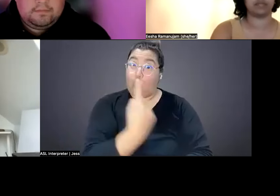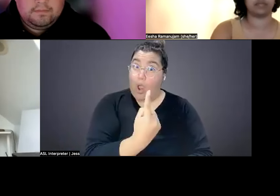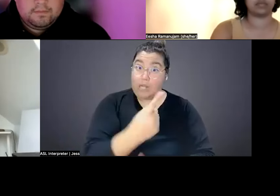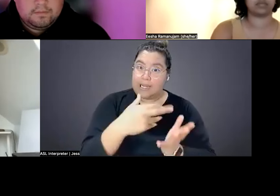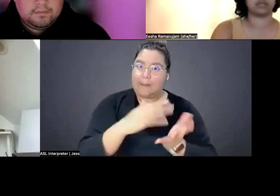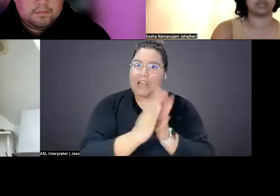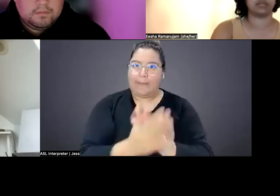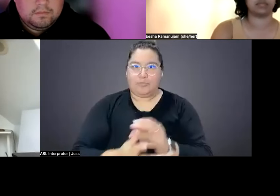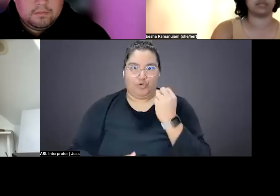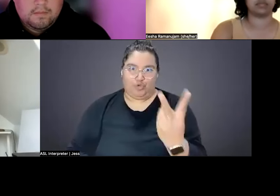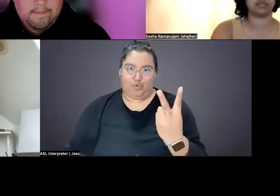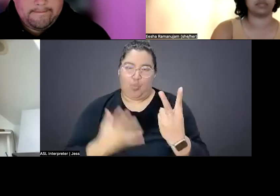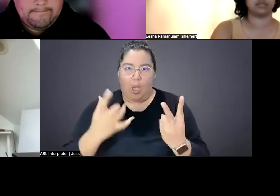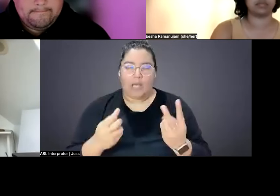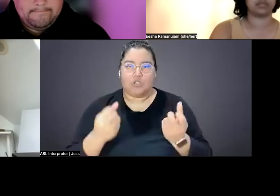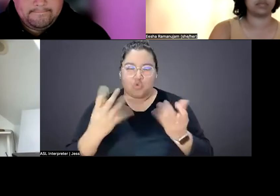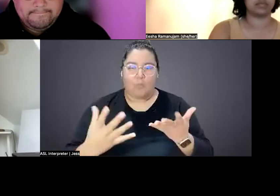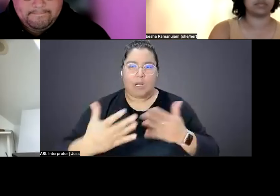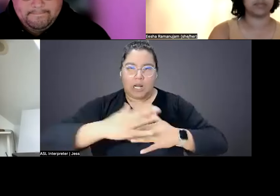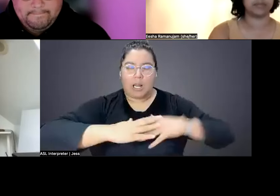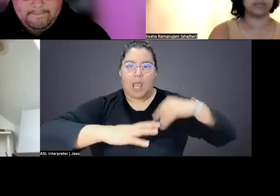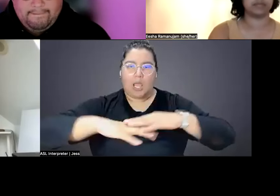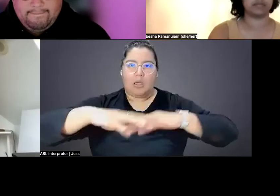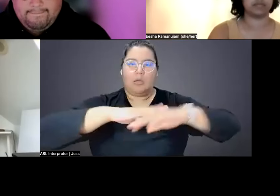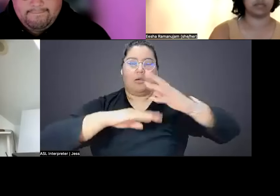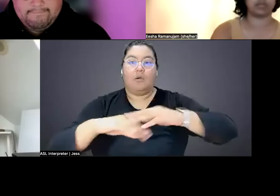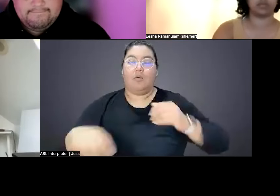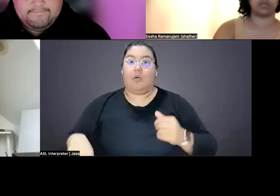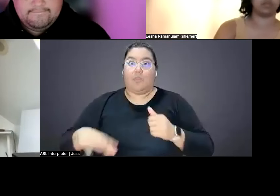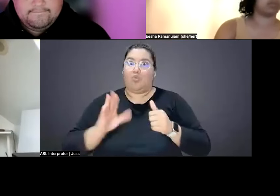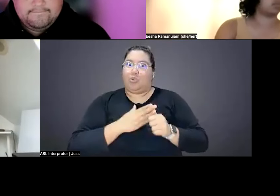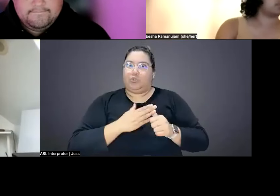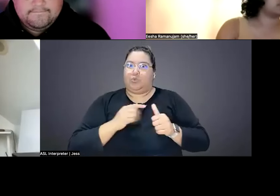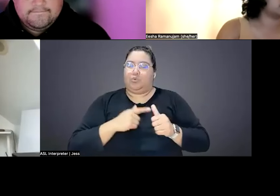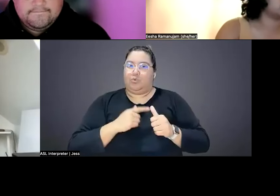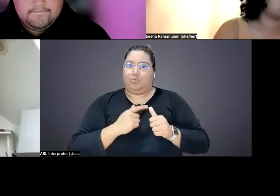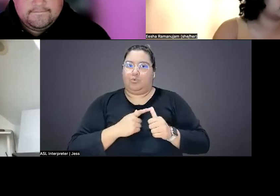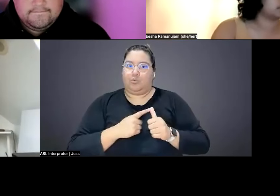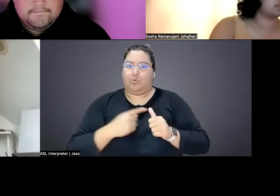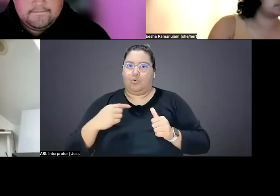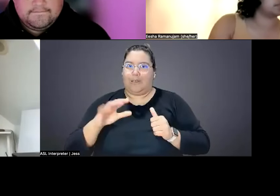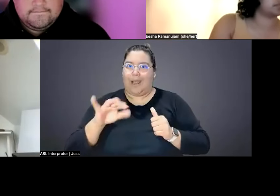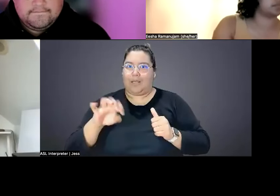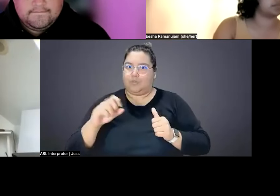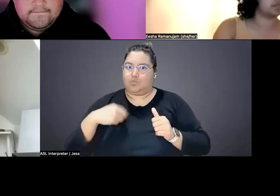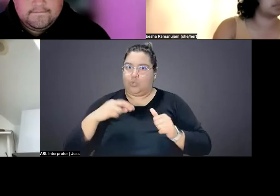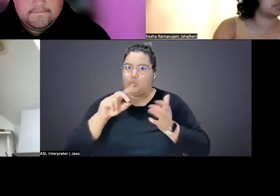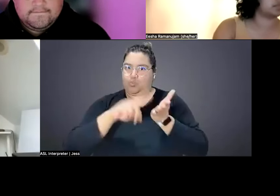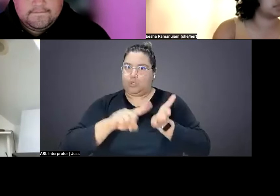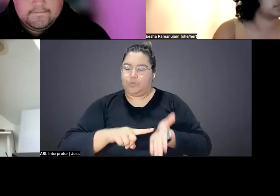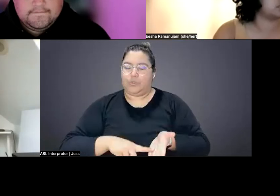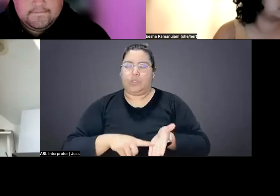because there were so many different elements to it. So the original piece that we looked at